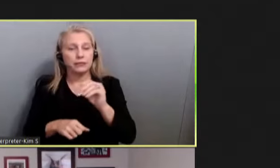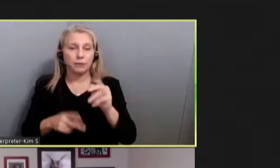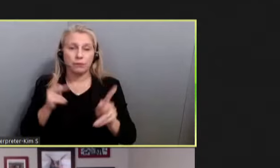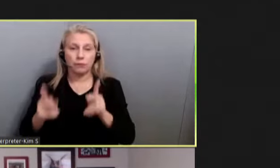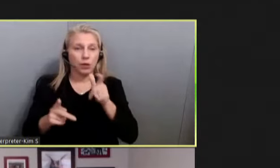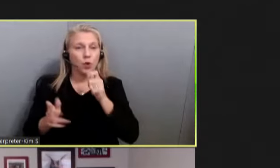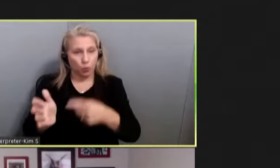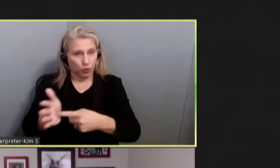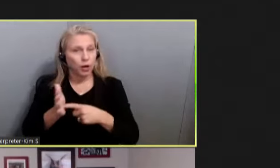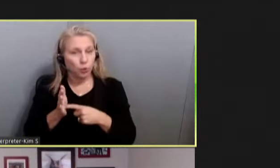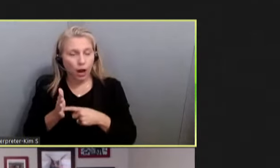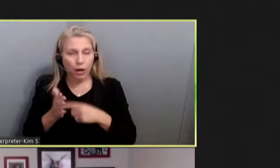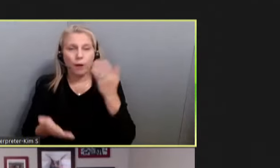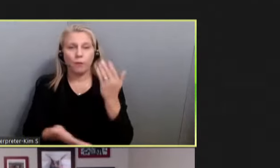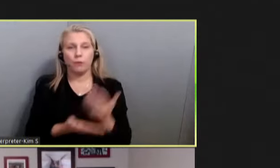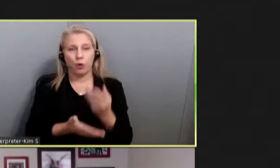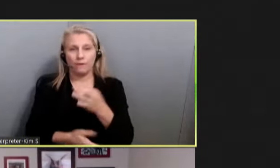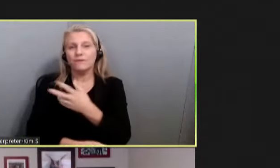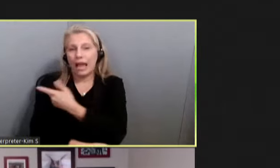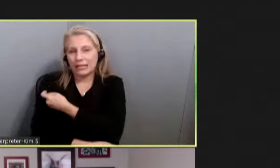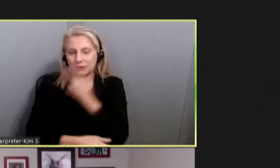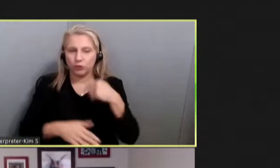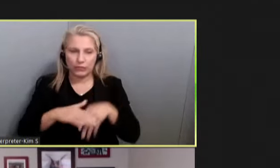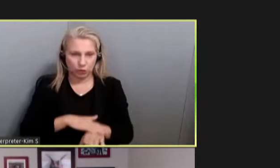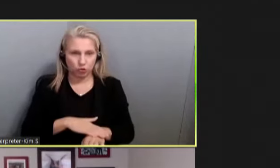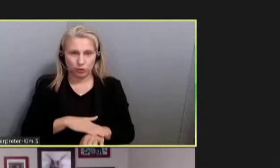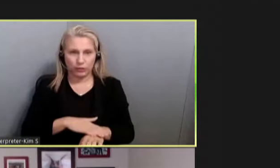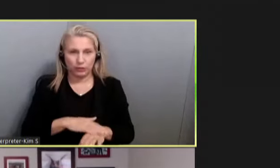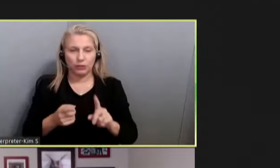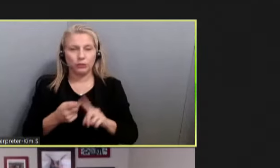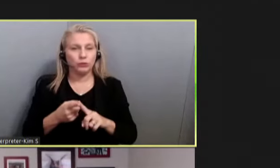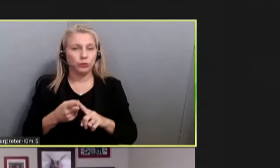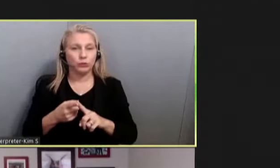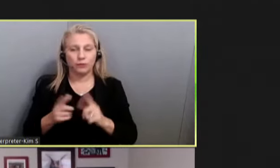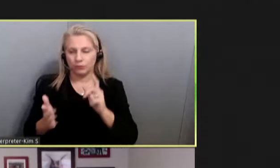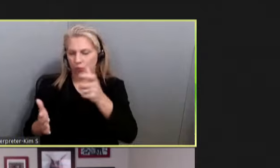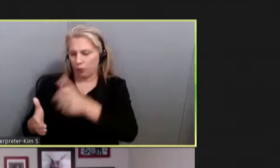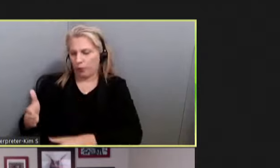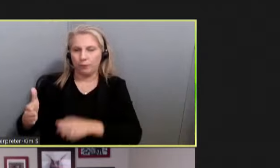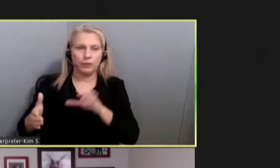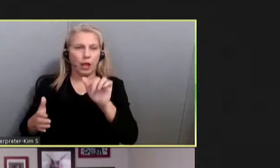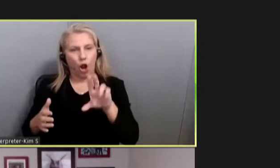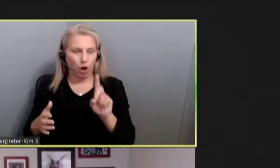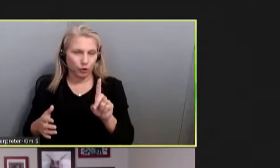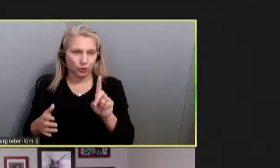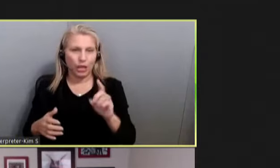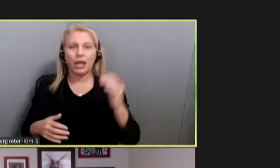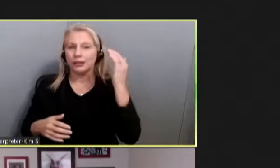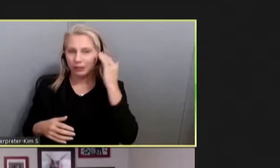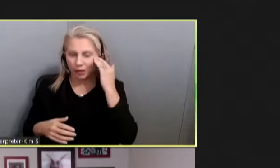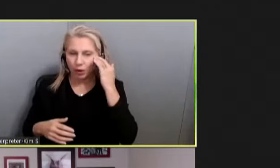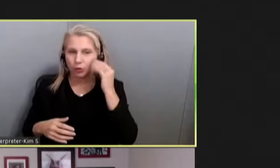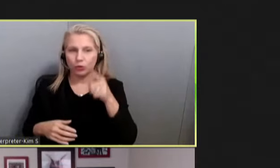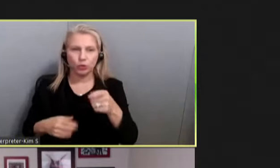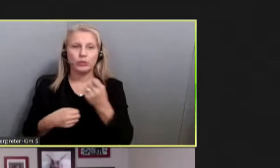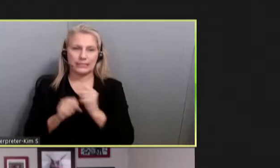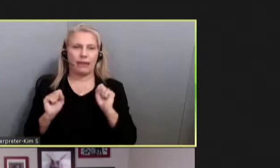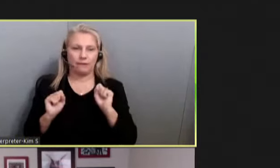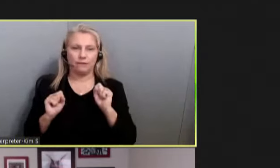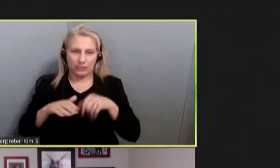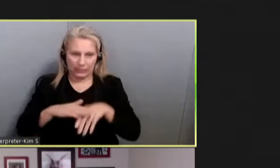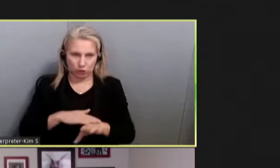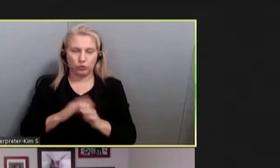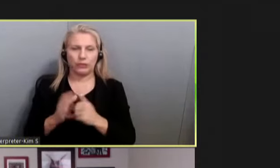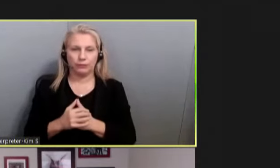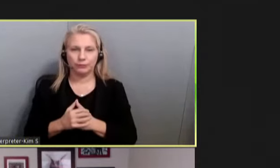requiring proof of vaccine for entry to rapidly scan your card, and know that you are safe for